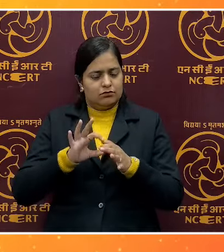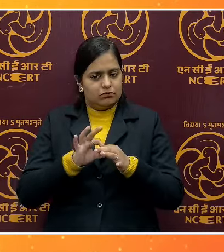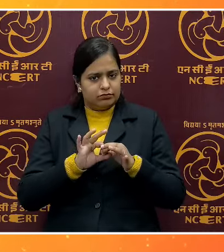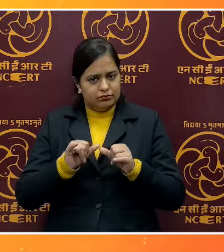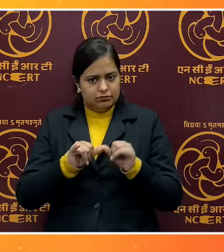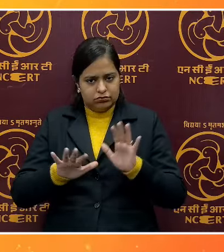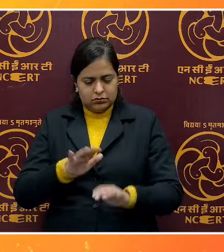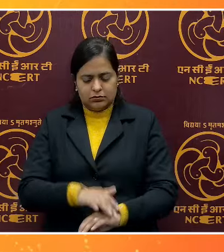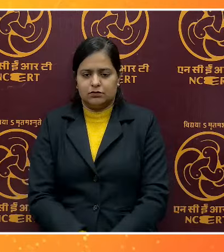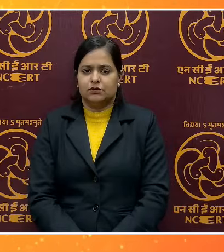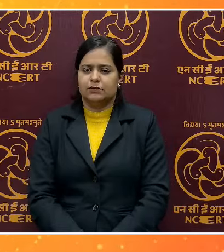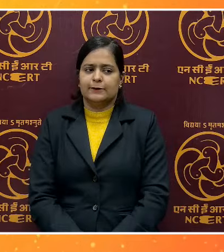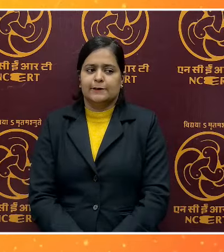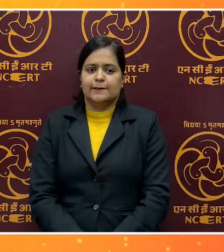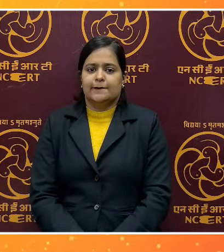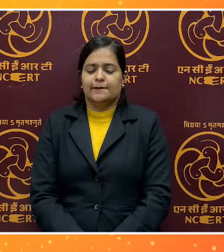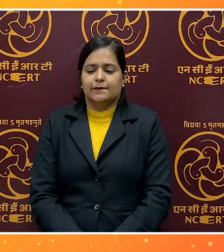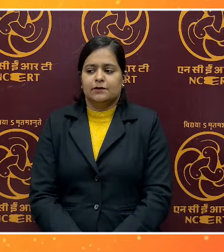Now,